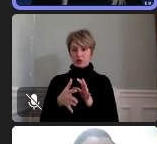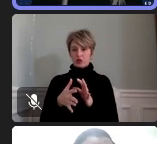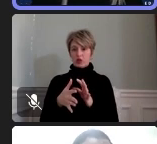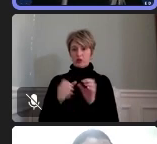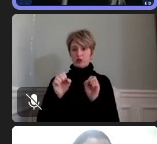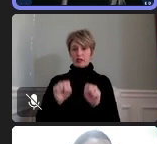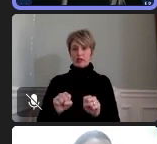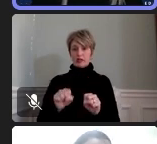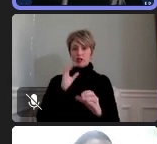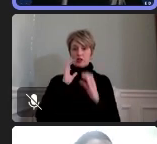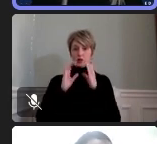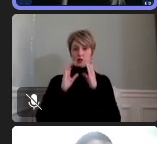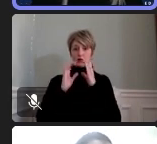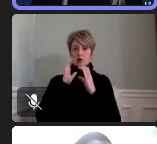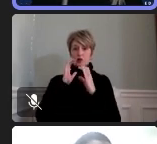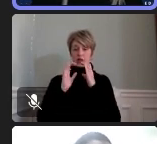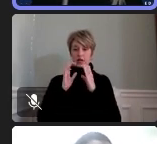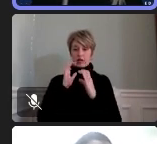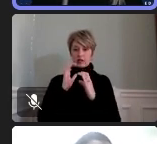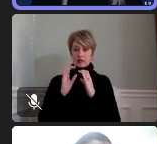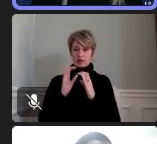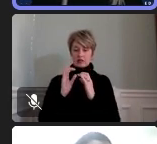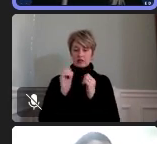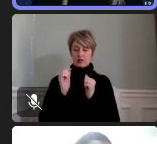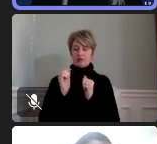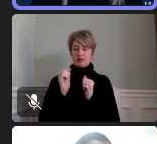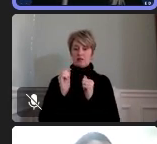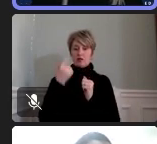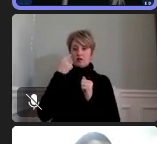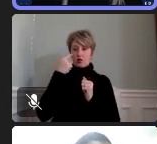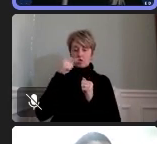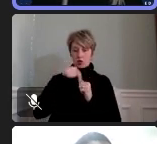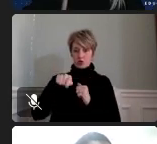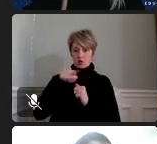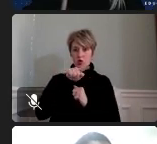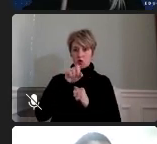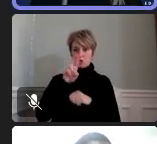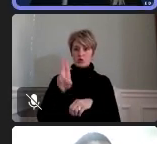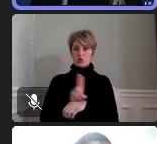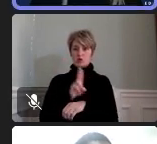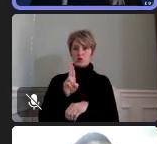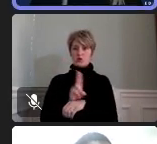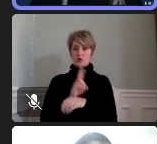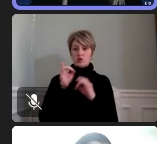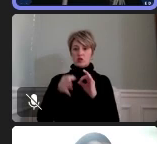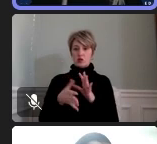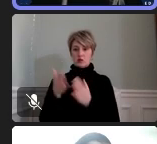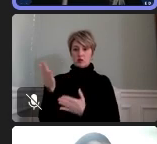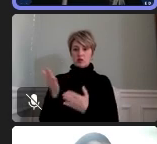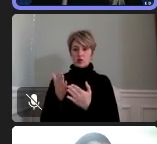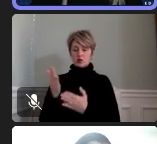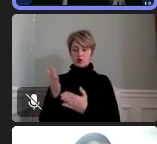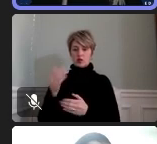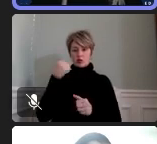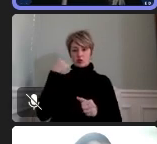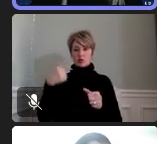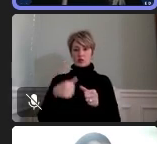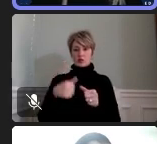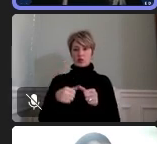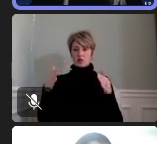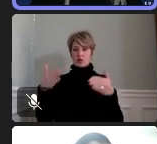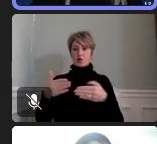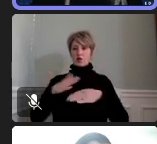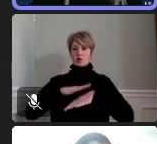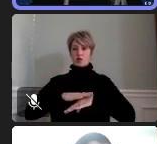can communicate who is speaking to those using interpretive services. Reminder, stay focused on the